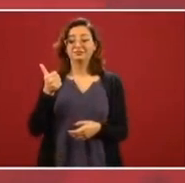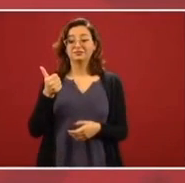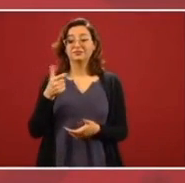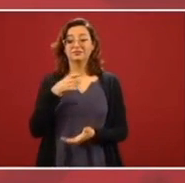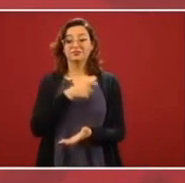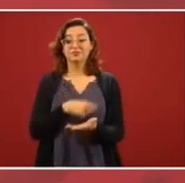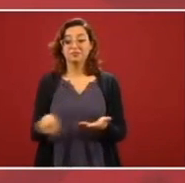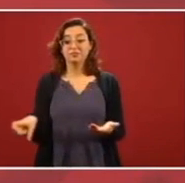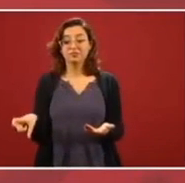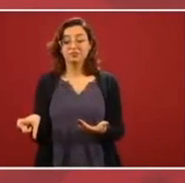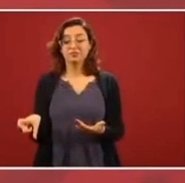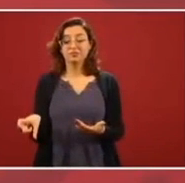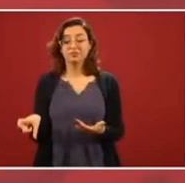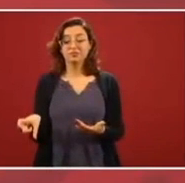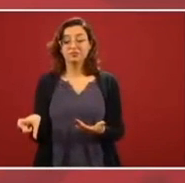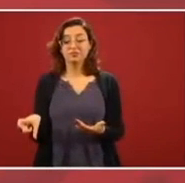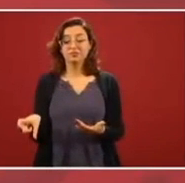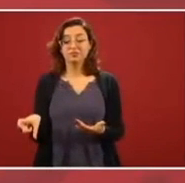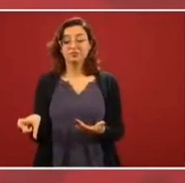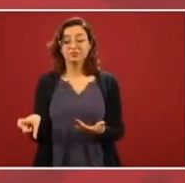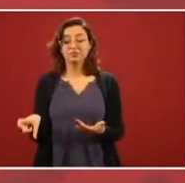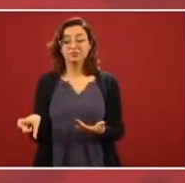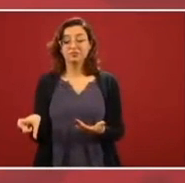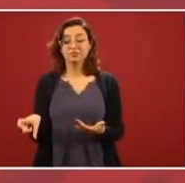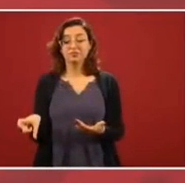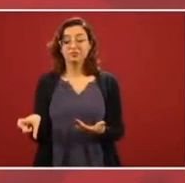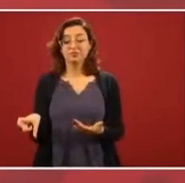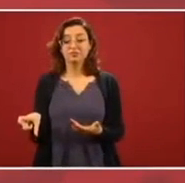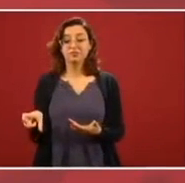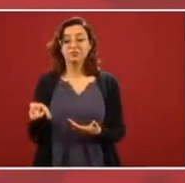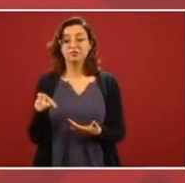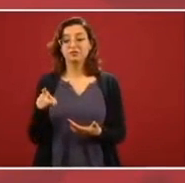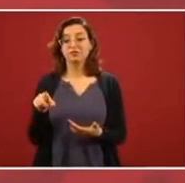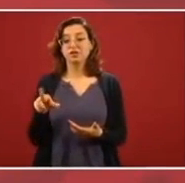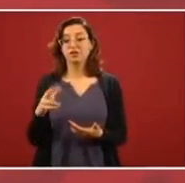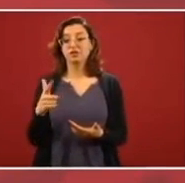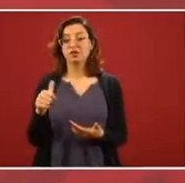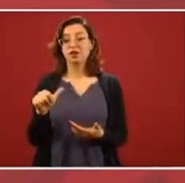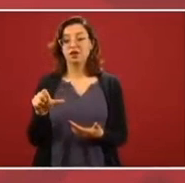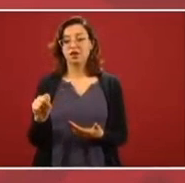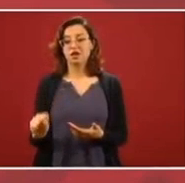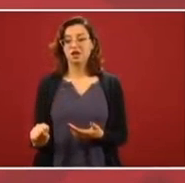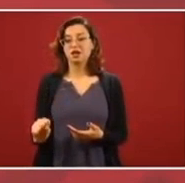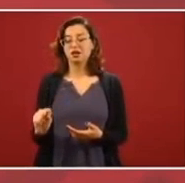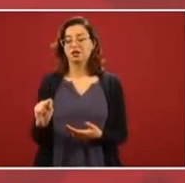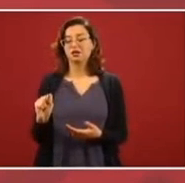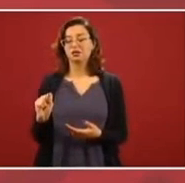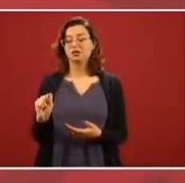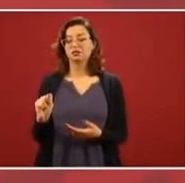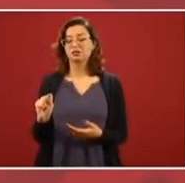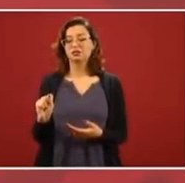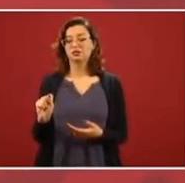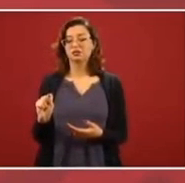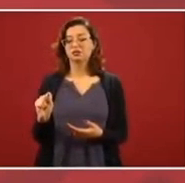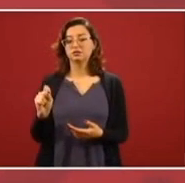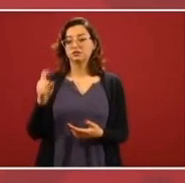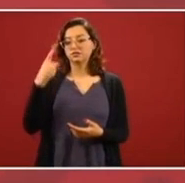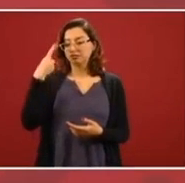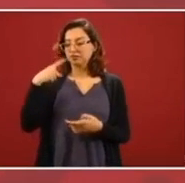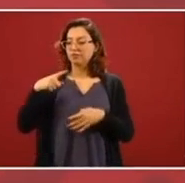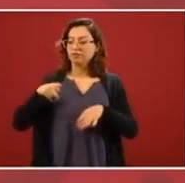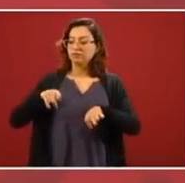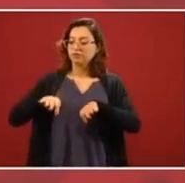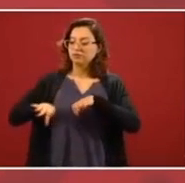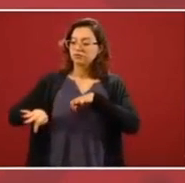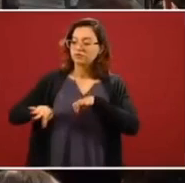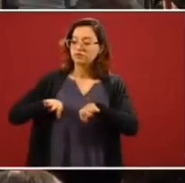adquirieron dragas we acquired drags para hacer estas labores que